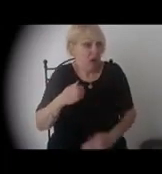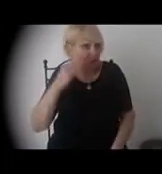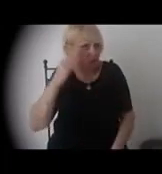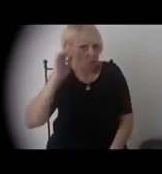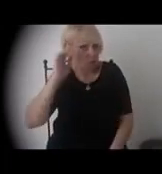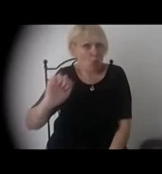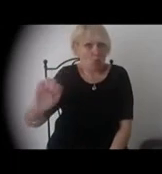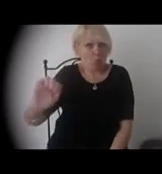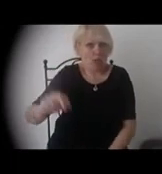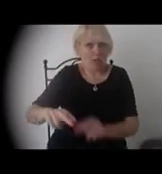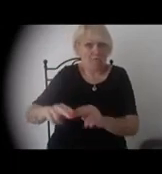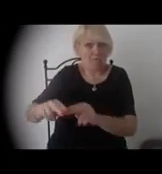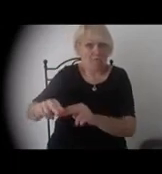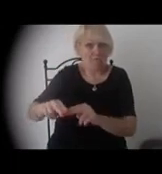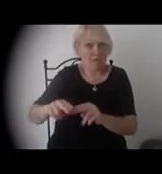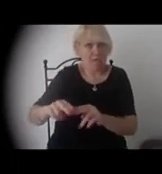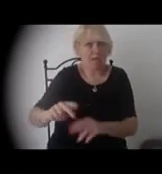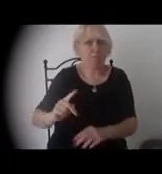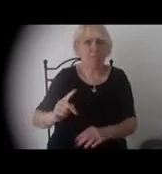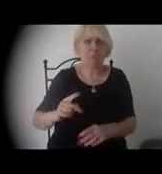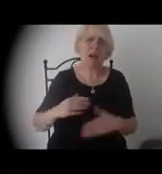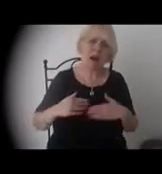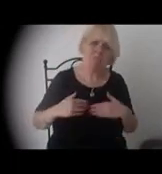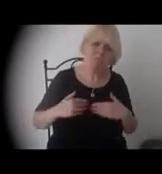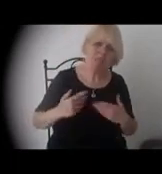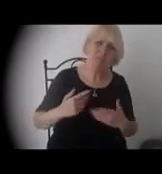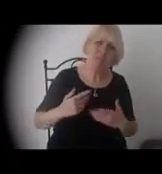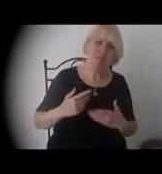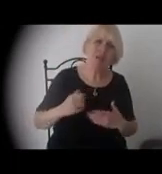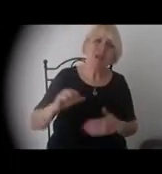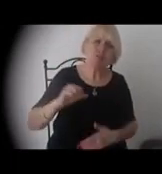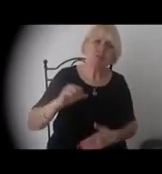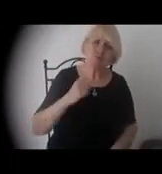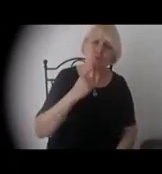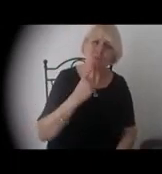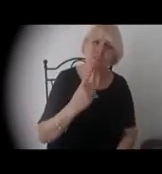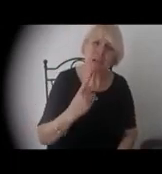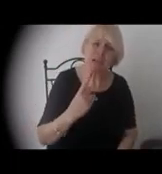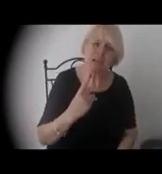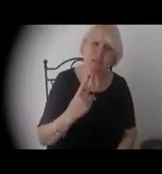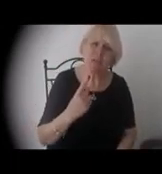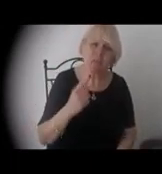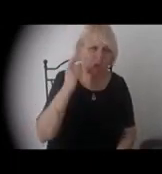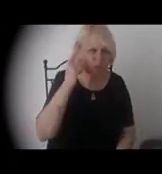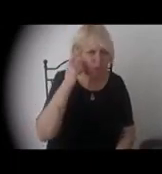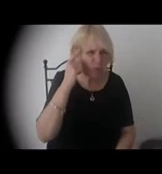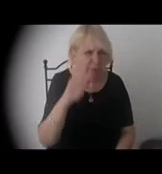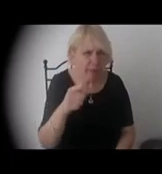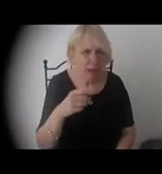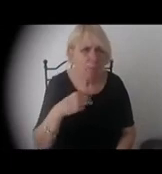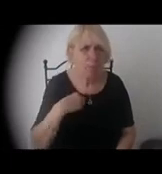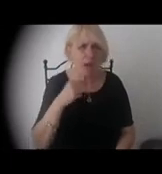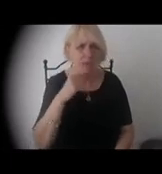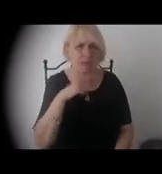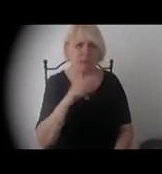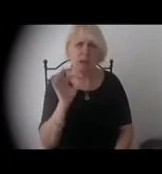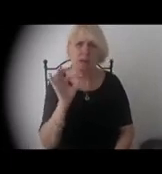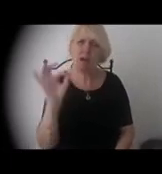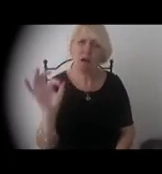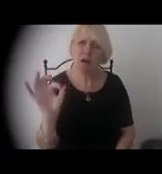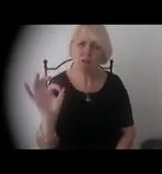parents very well and I feel that I should say something. Is it best to get my son to ask him how he's